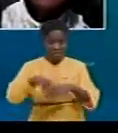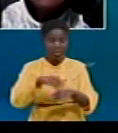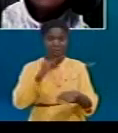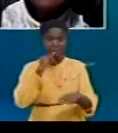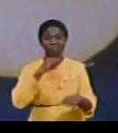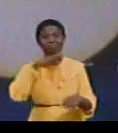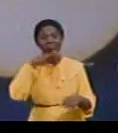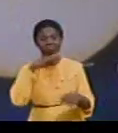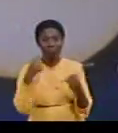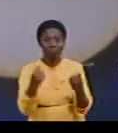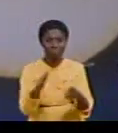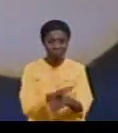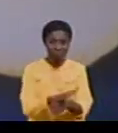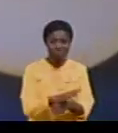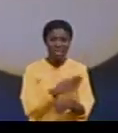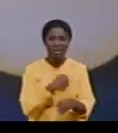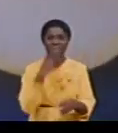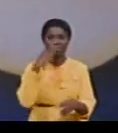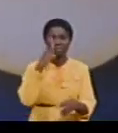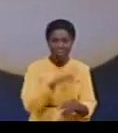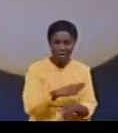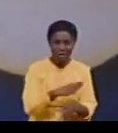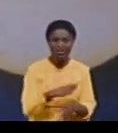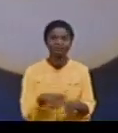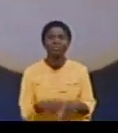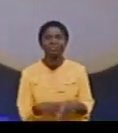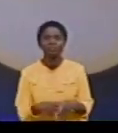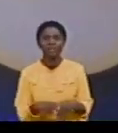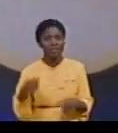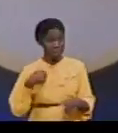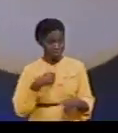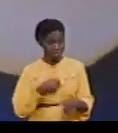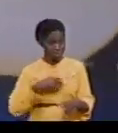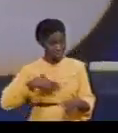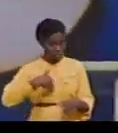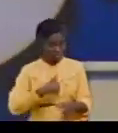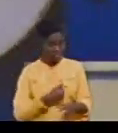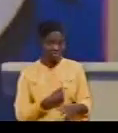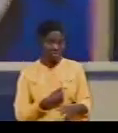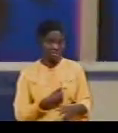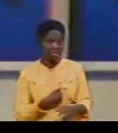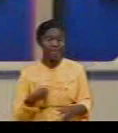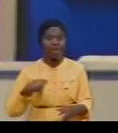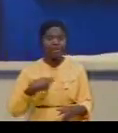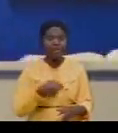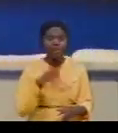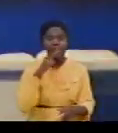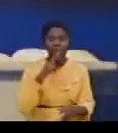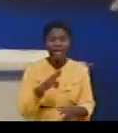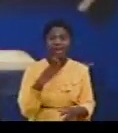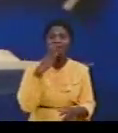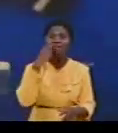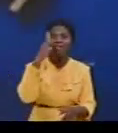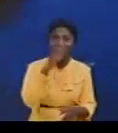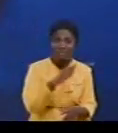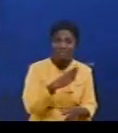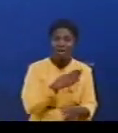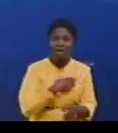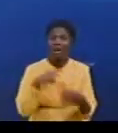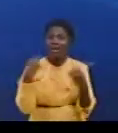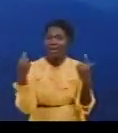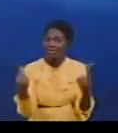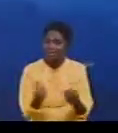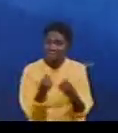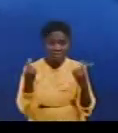is bad, is evil. We ourselves were evil and sinful